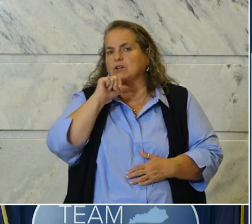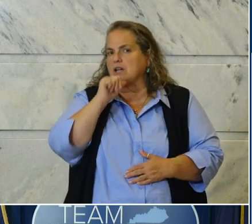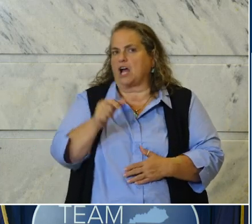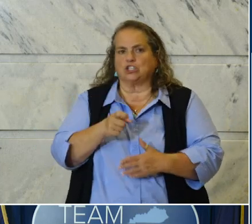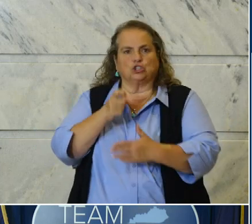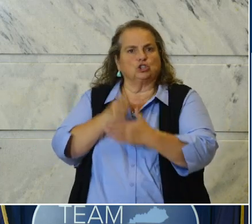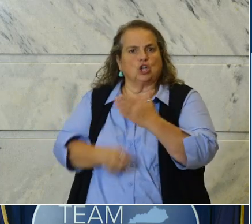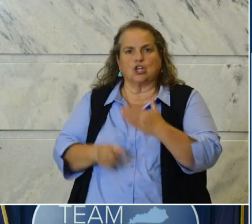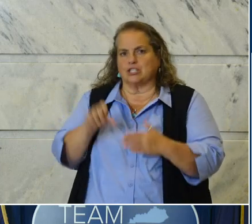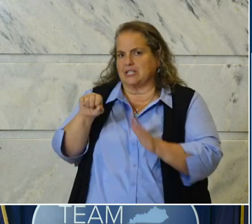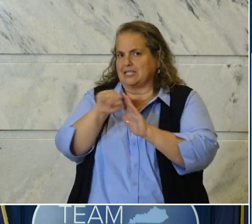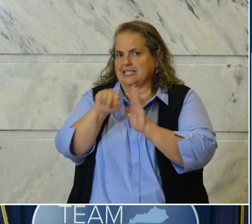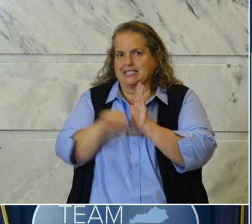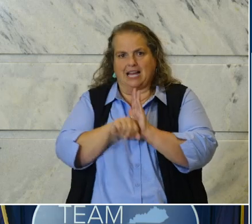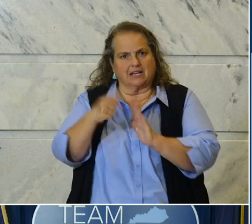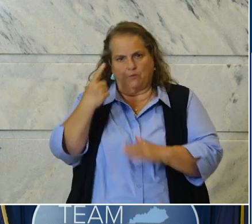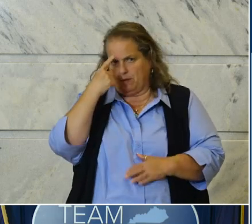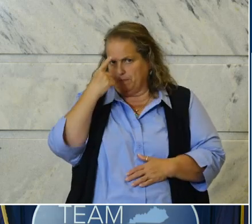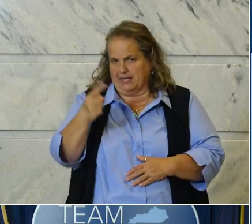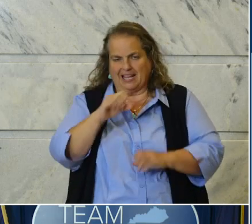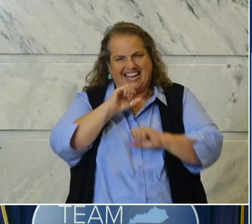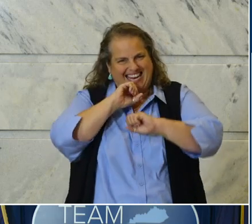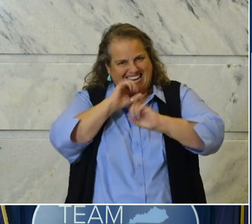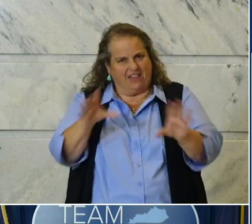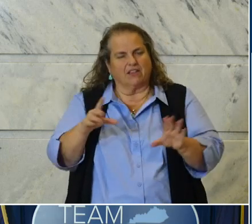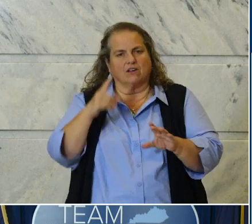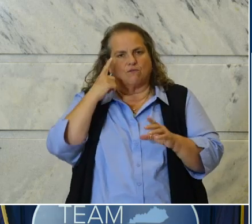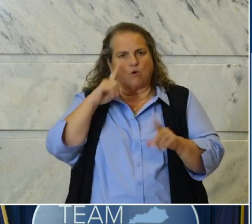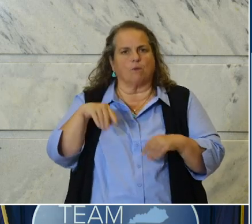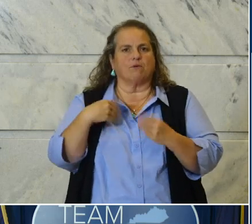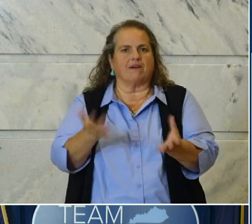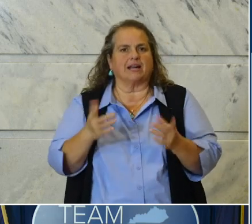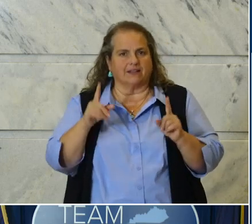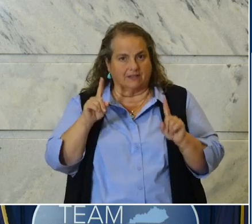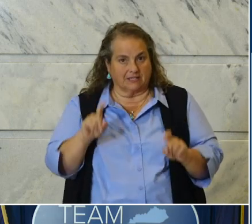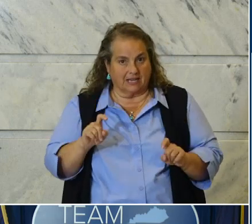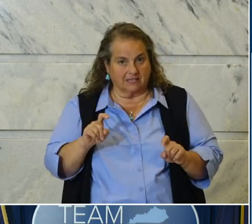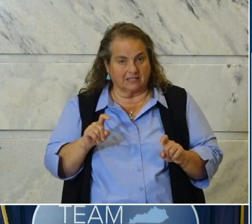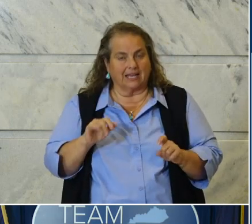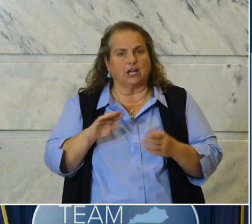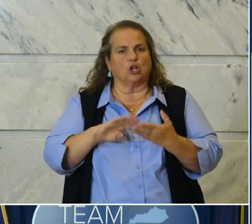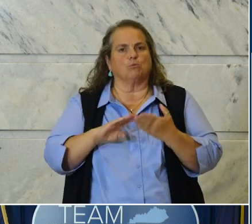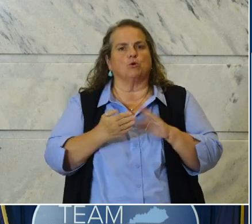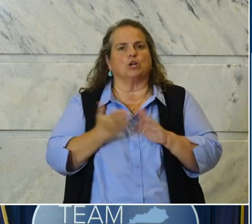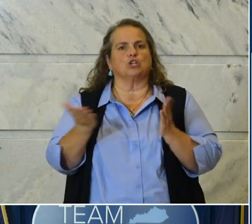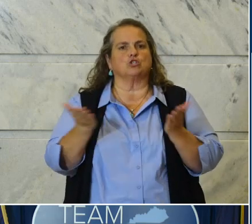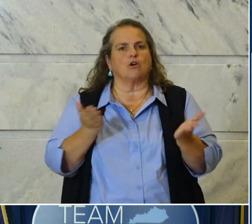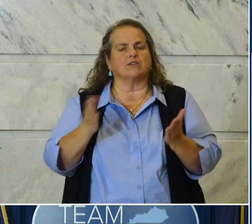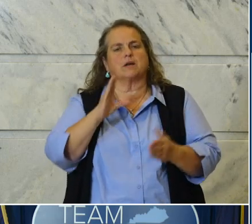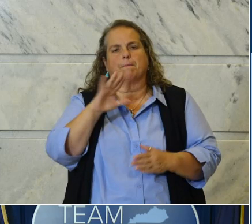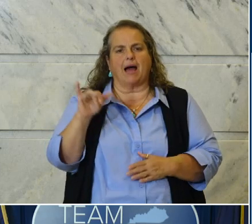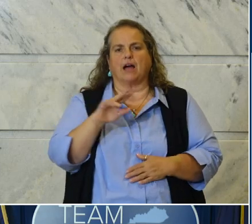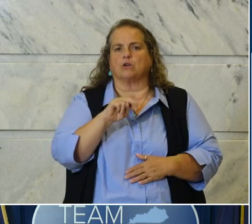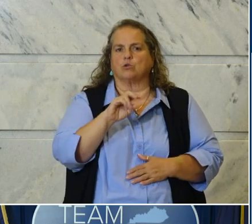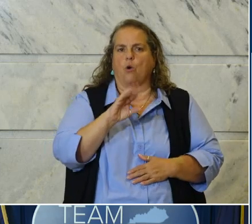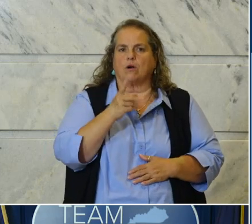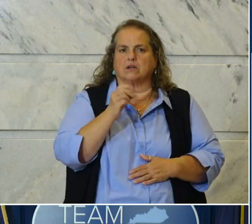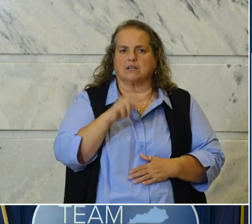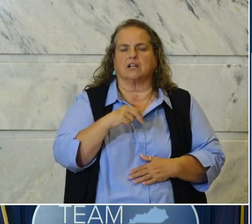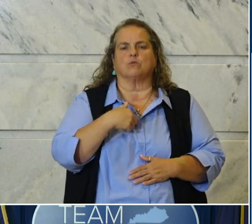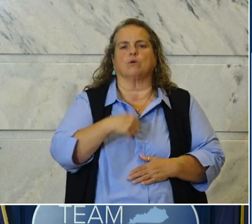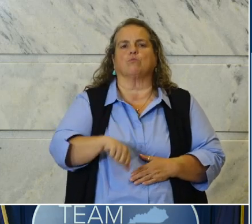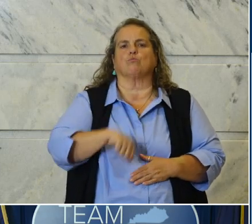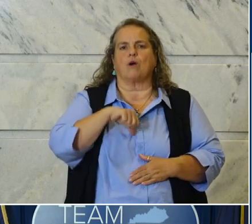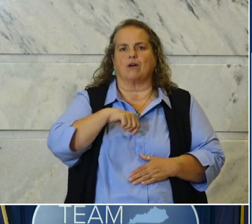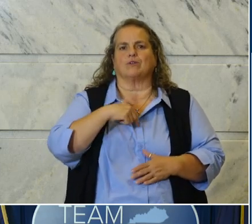anything for administering the tests. It is a community service by them, and we were proud when